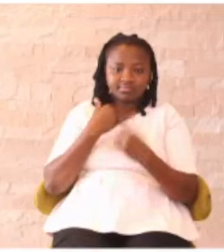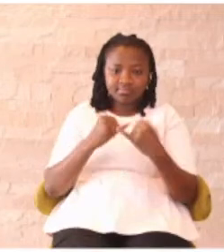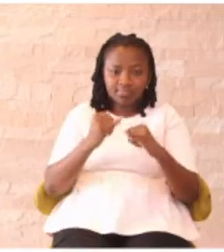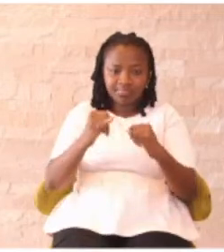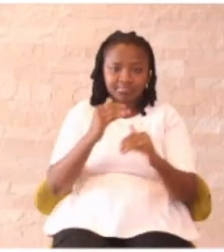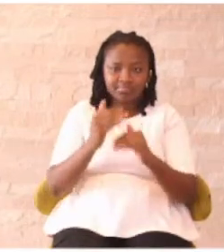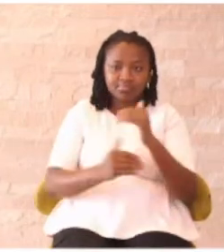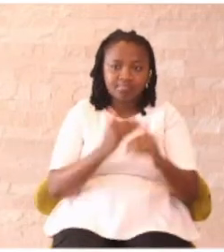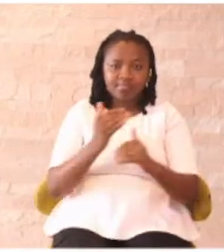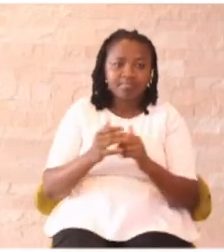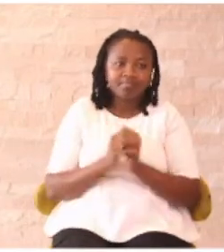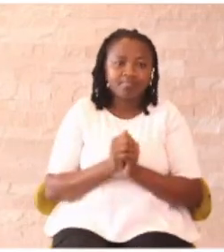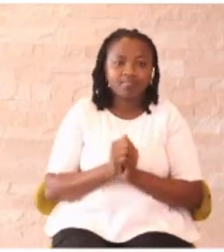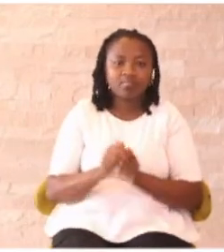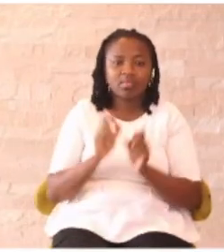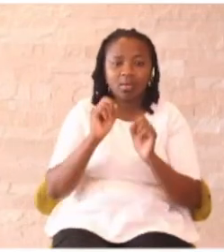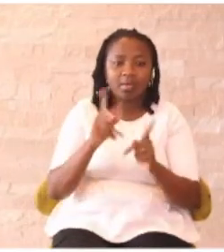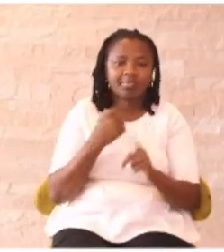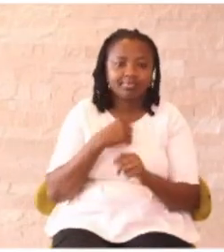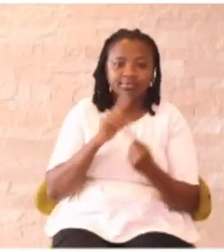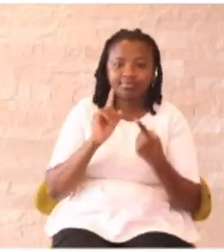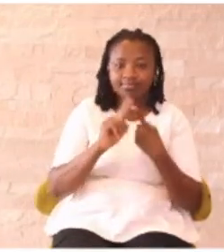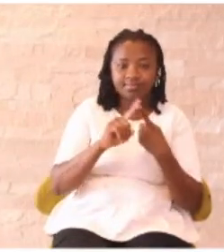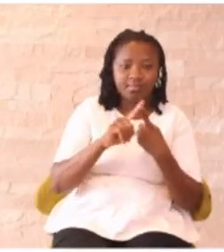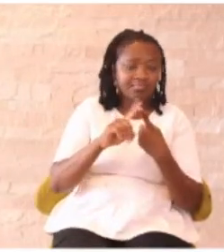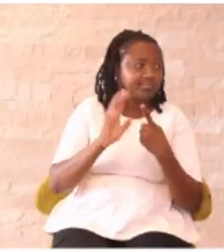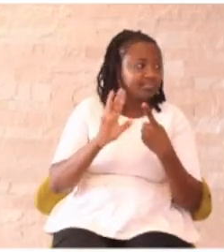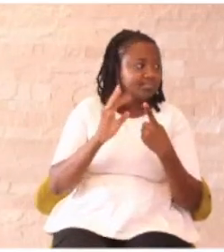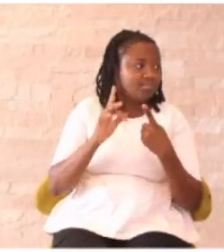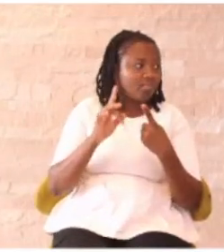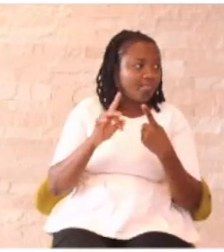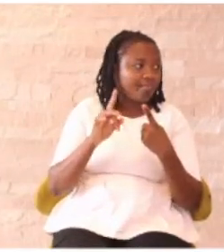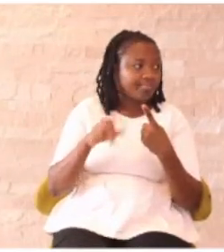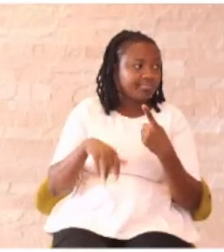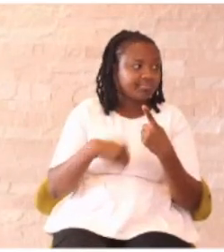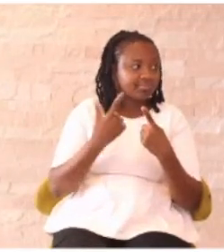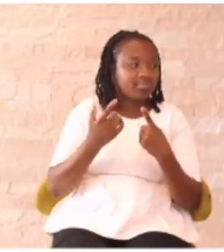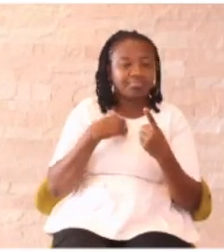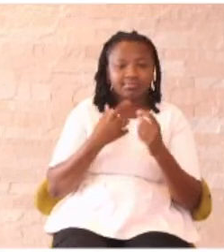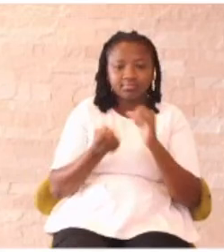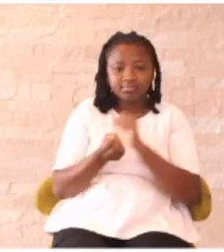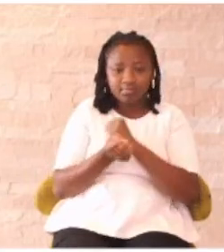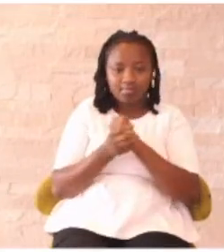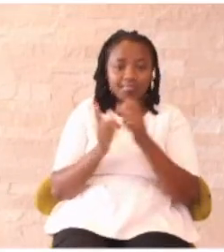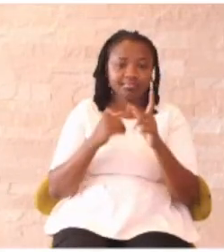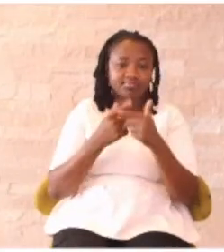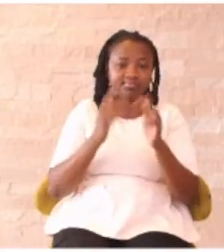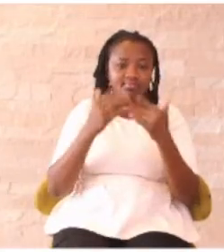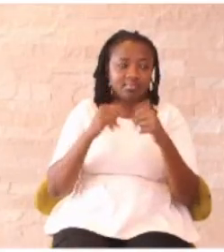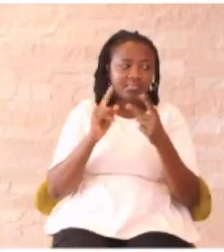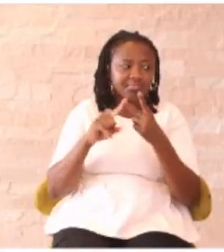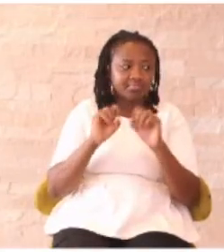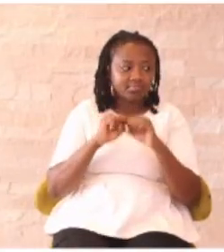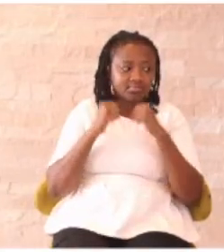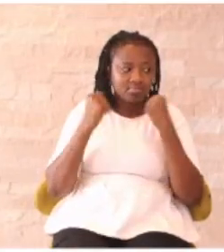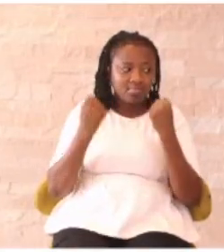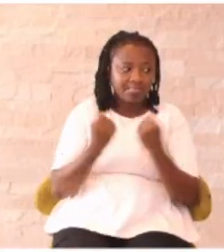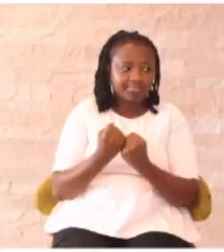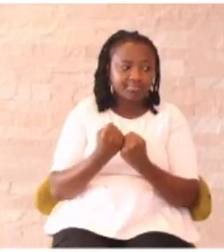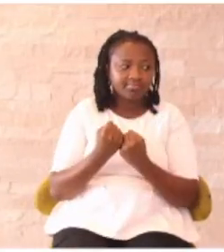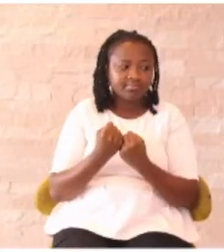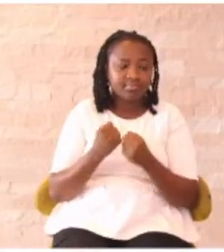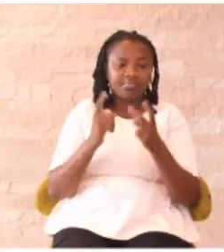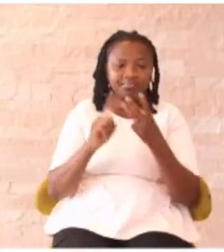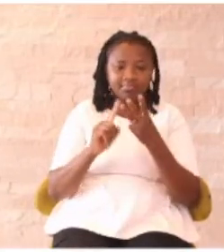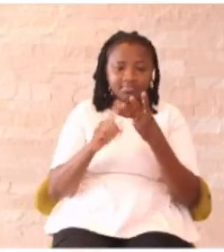process. And so I'll begin with the self, get on to the society, and to the